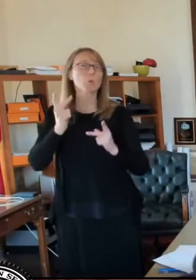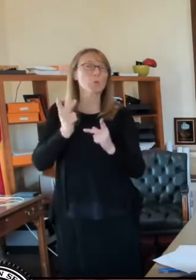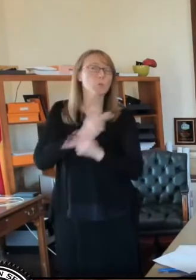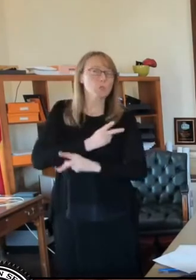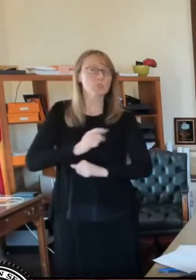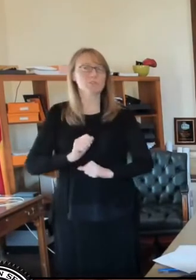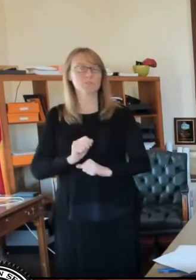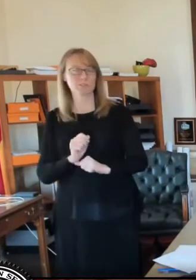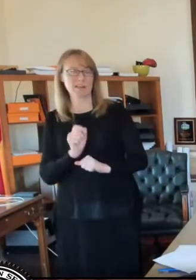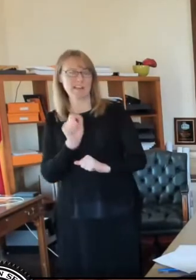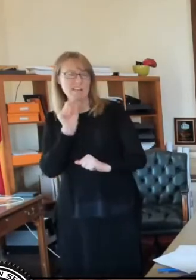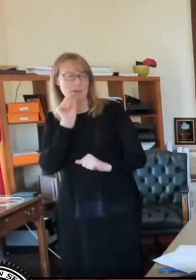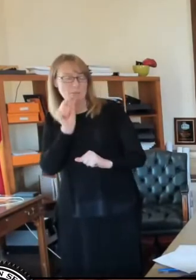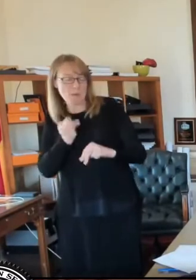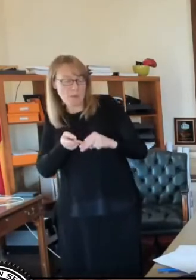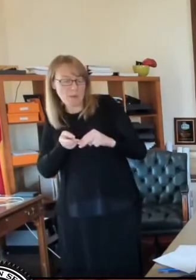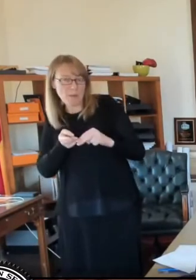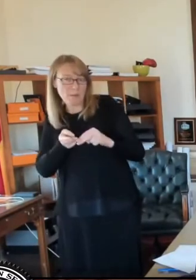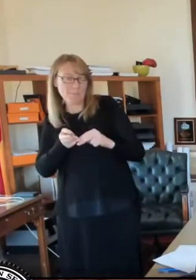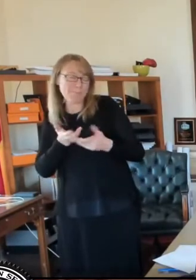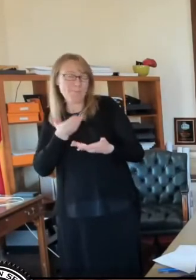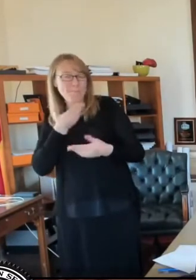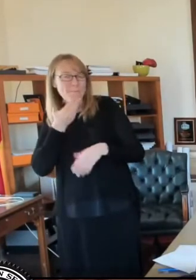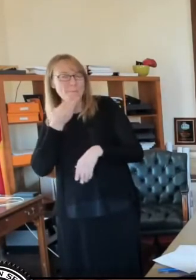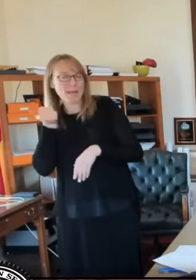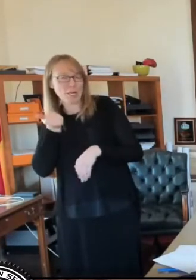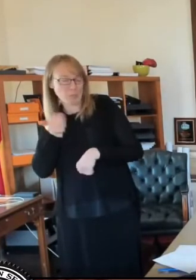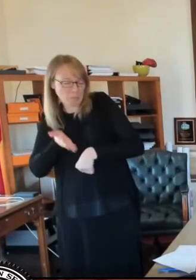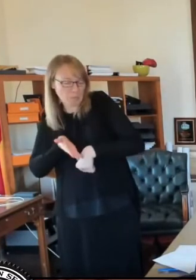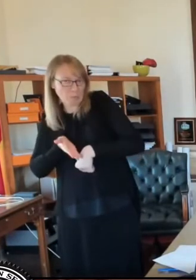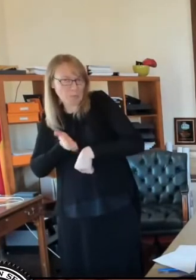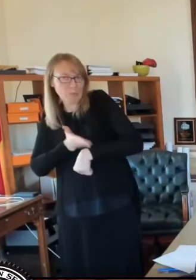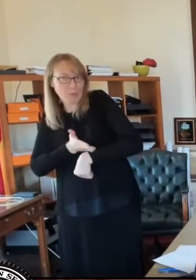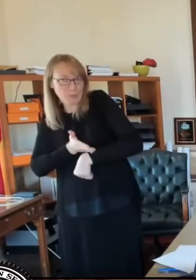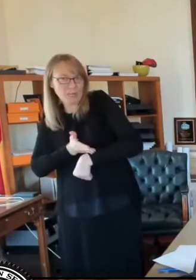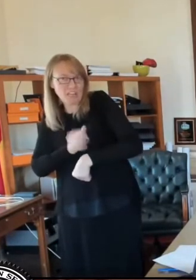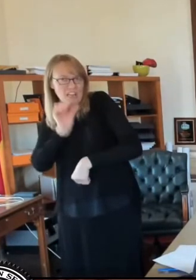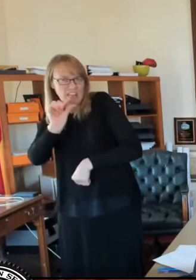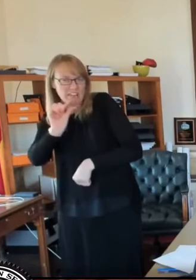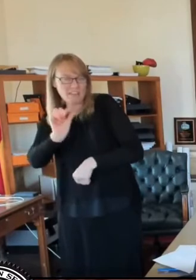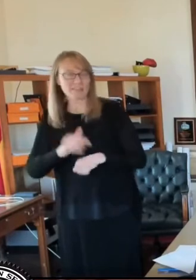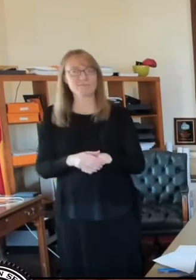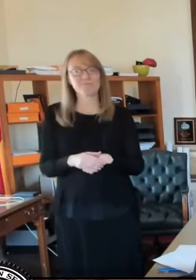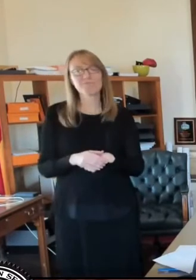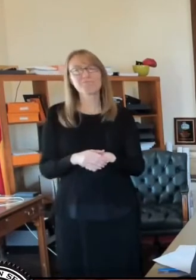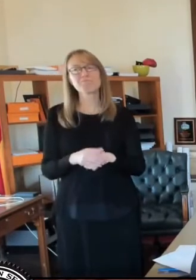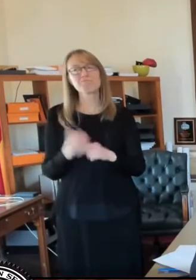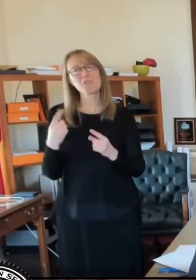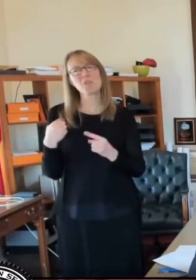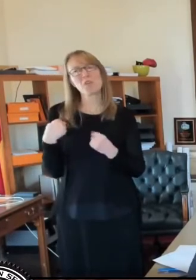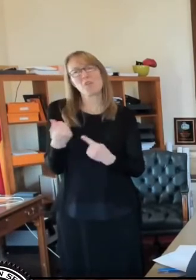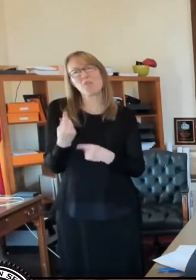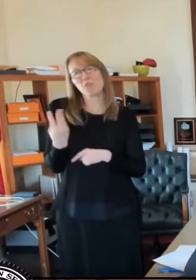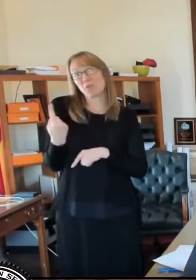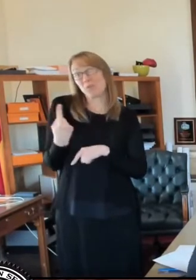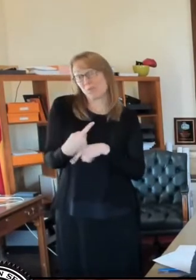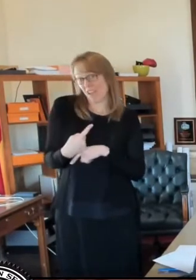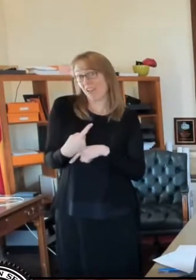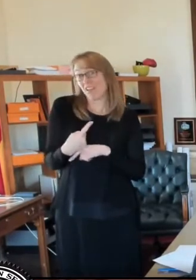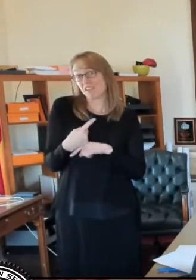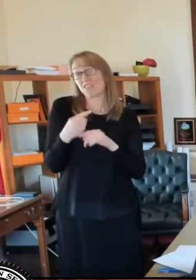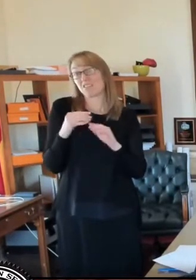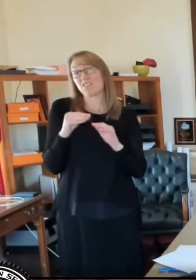tad better. They seem to have plateaued a little bit over the last few days,